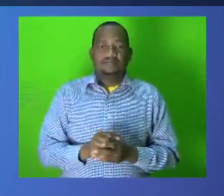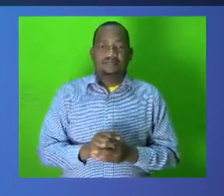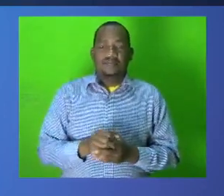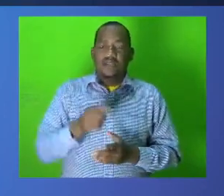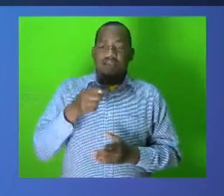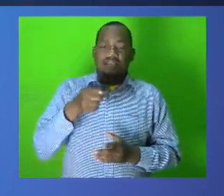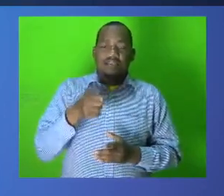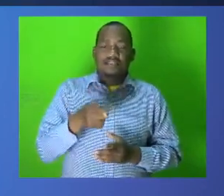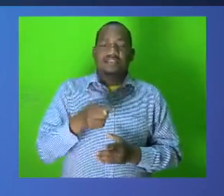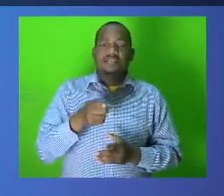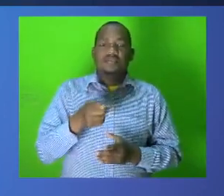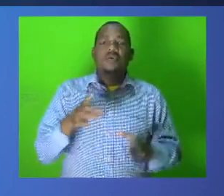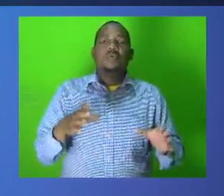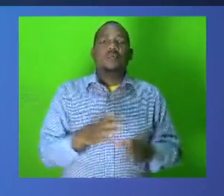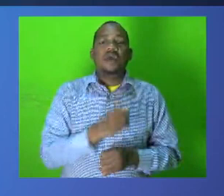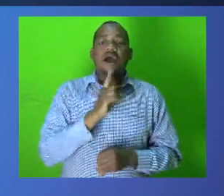On this, we have